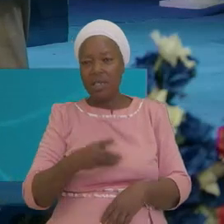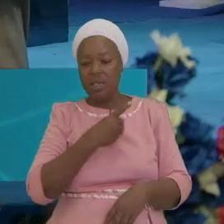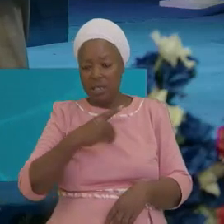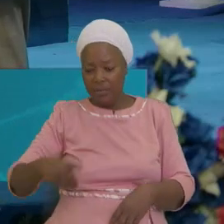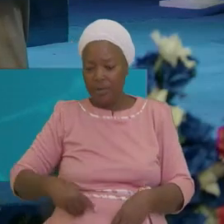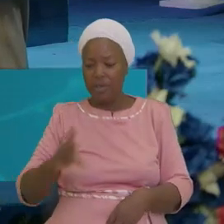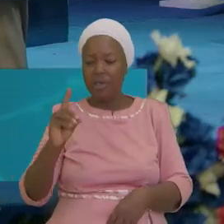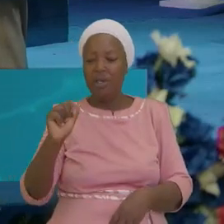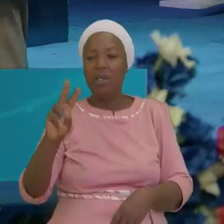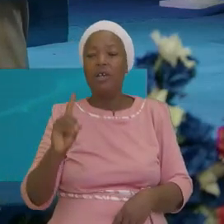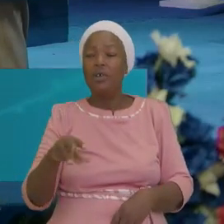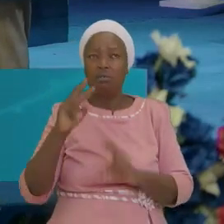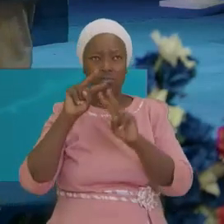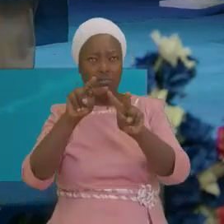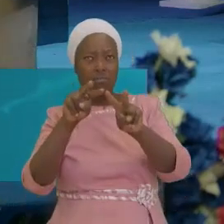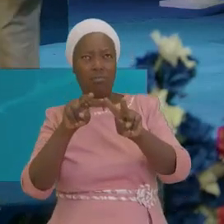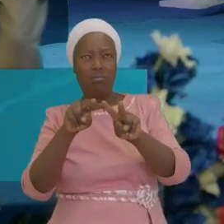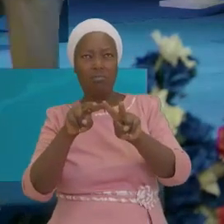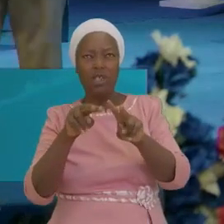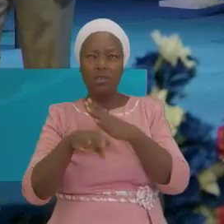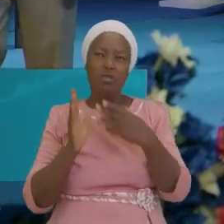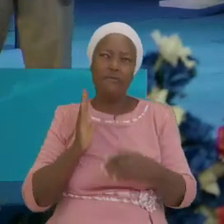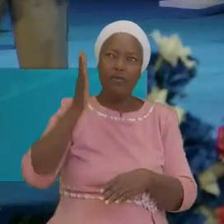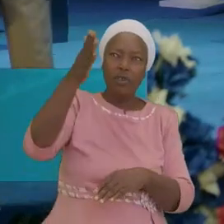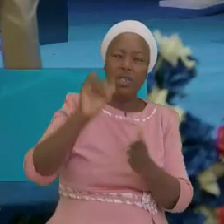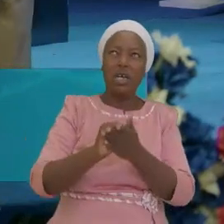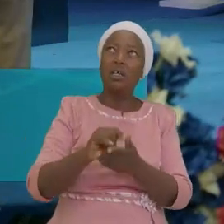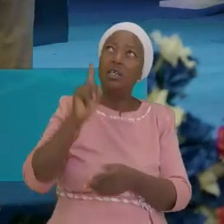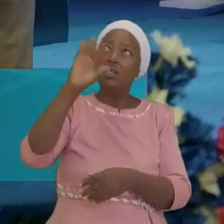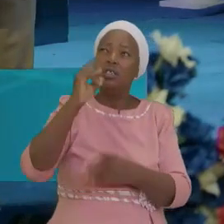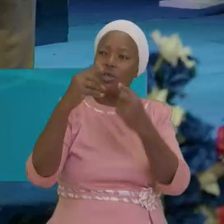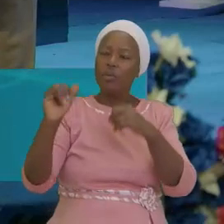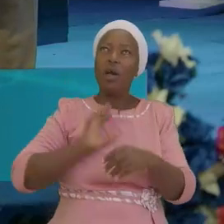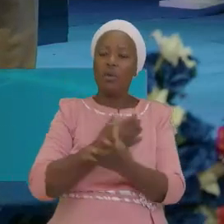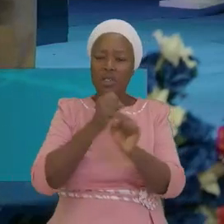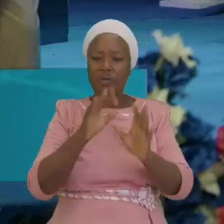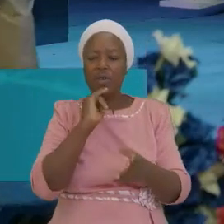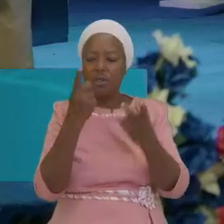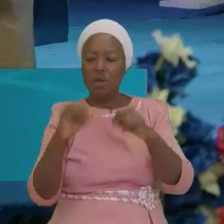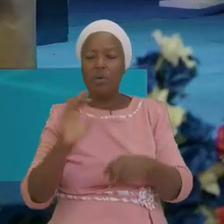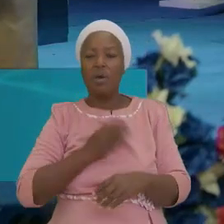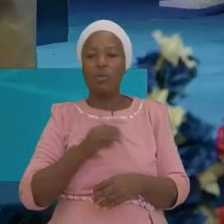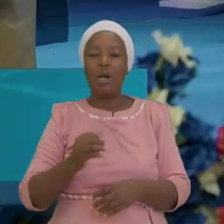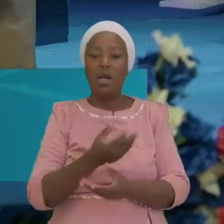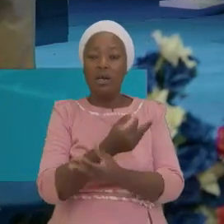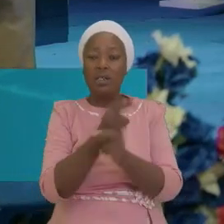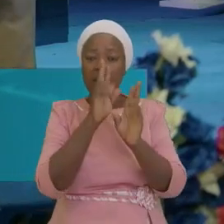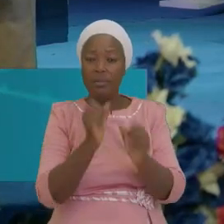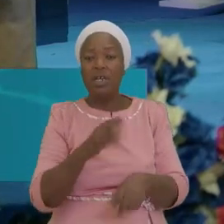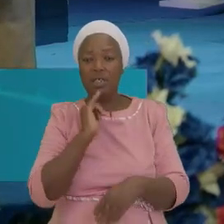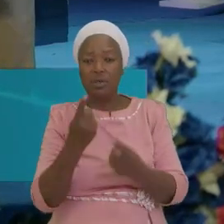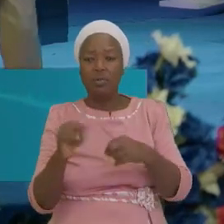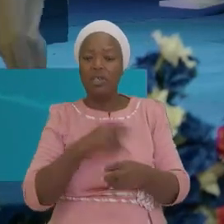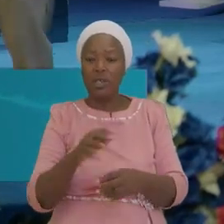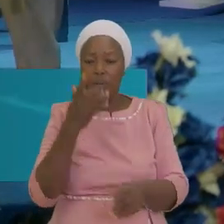Our Savior is coming. Our Redeemer is coming. The promise keeper